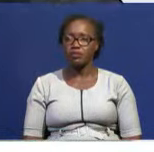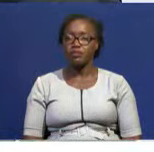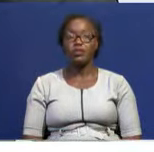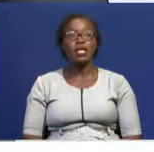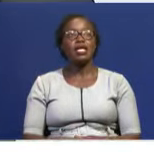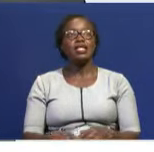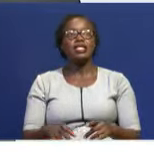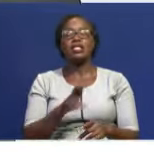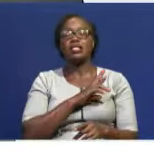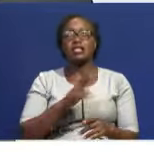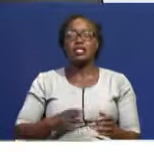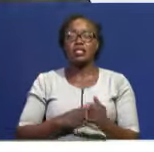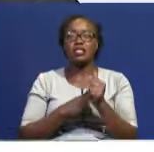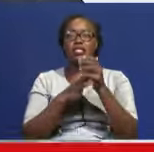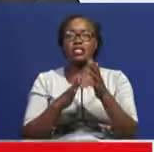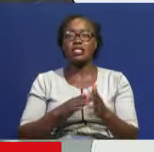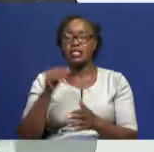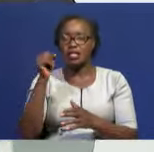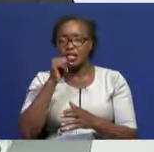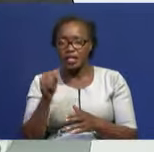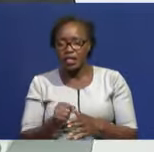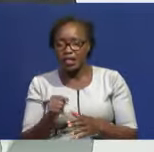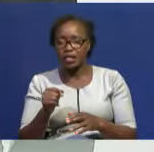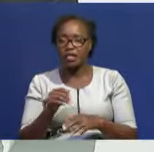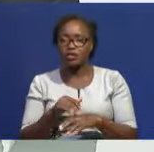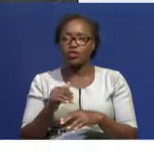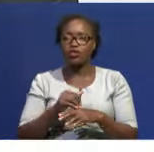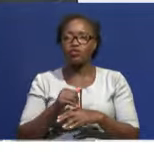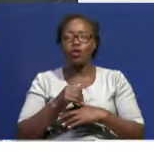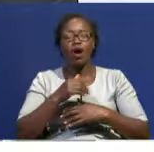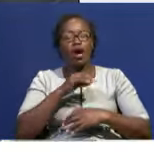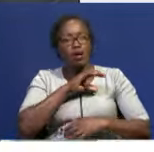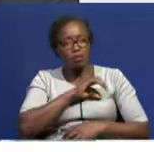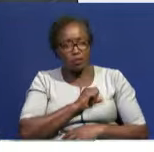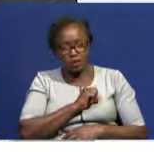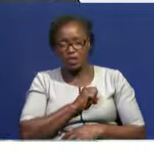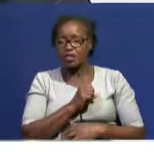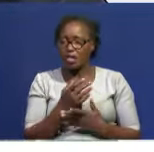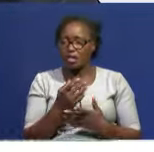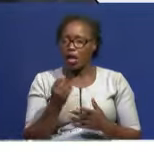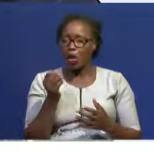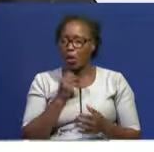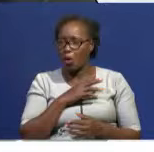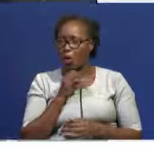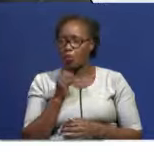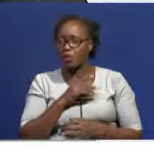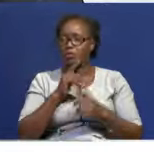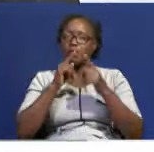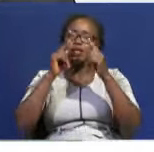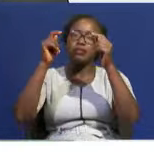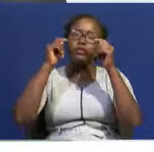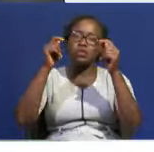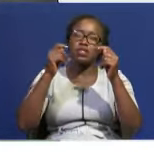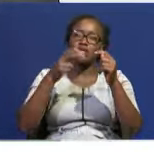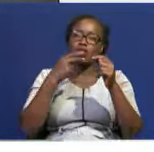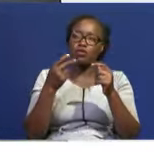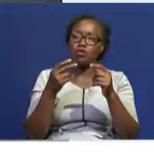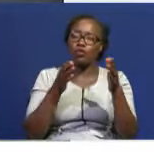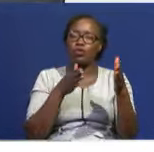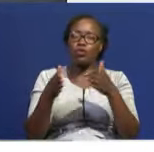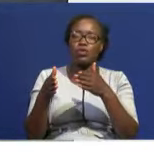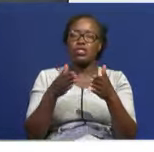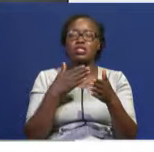Still on the same, religious leaders and elders have called for sobriety in handling the grievances raised by protesters who have hit the